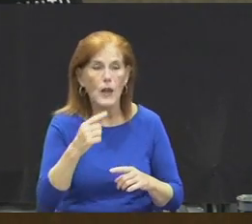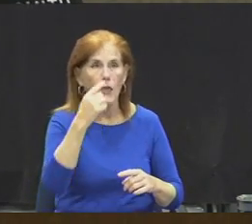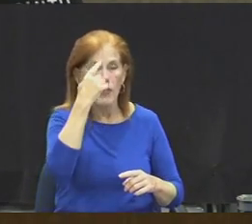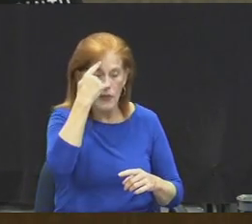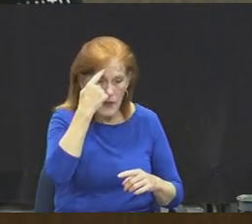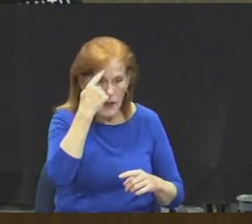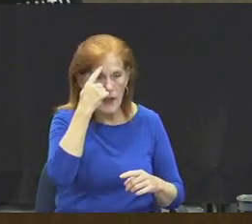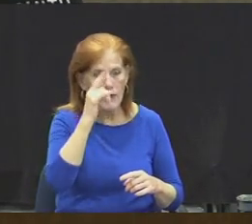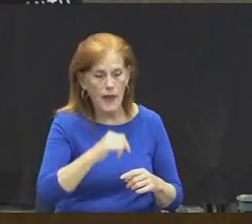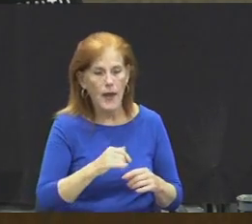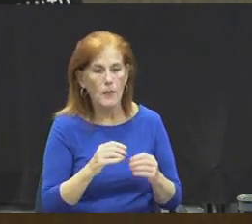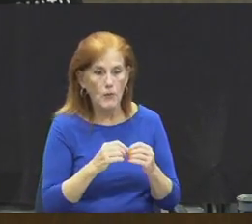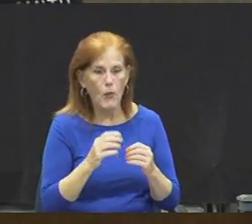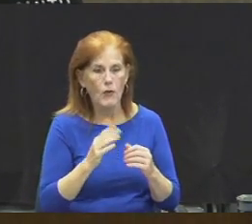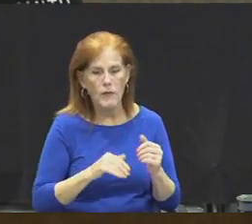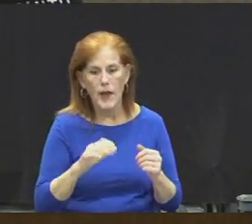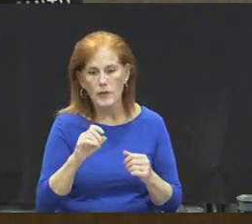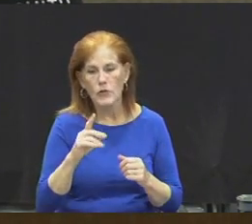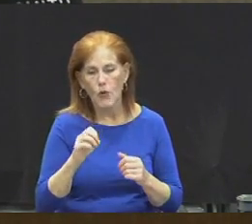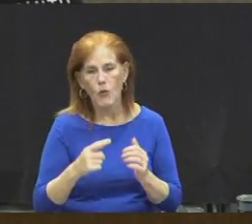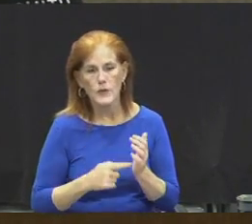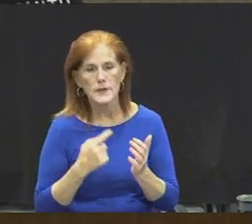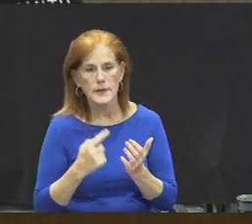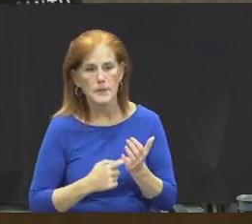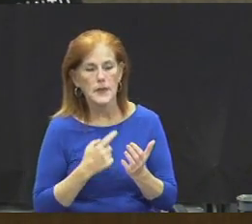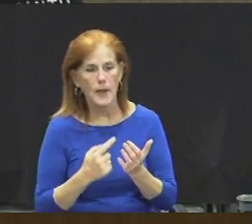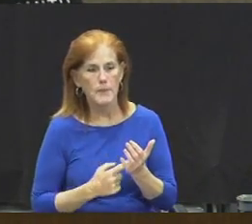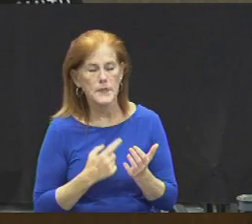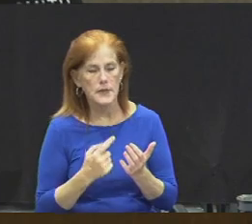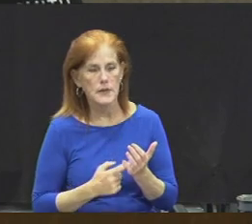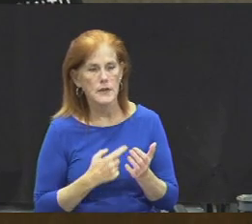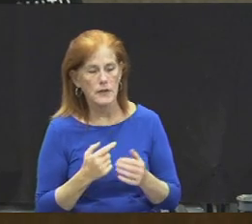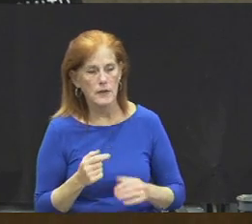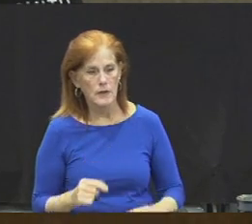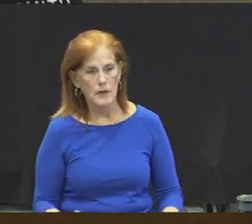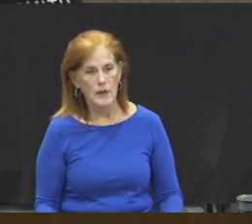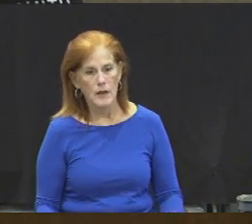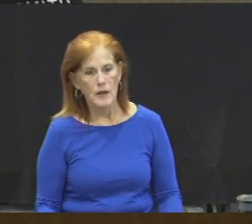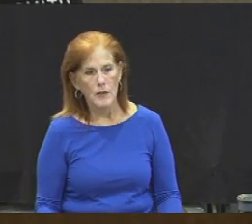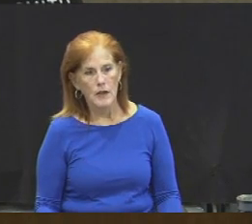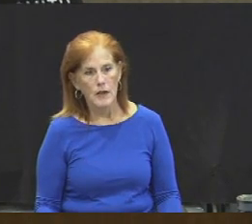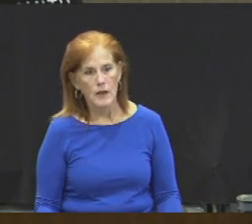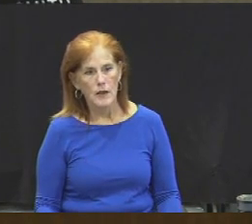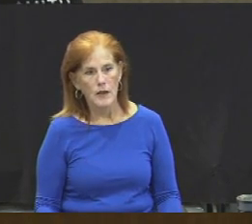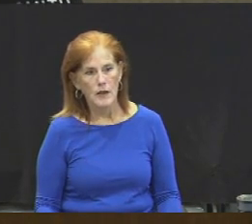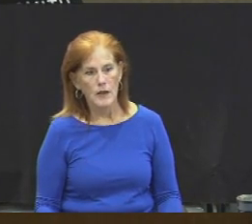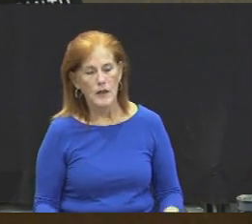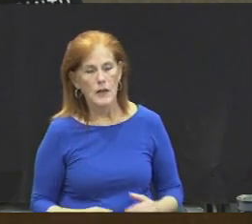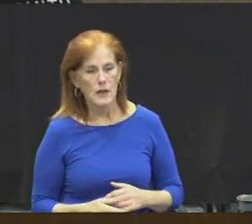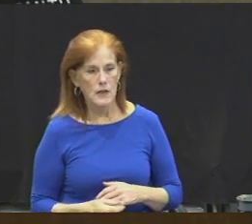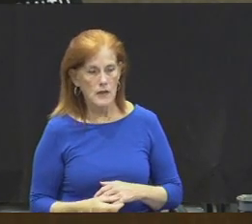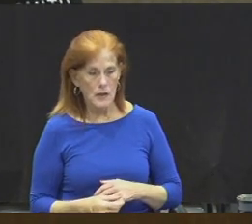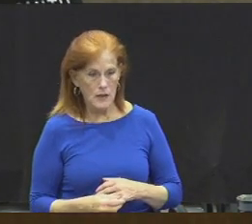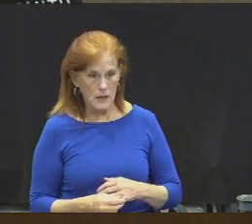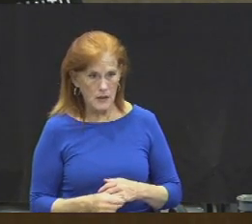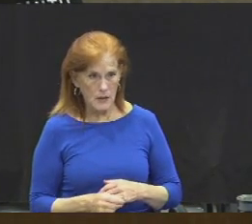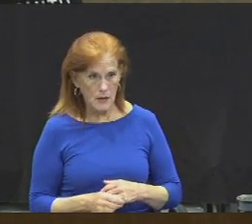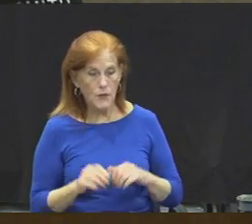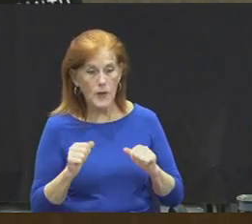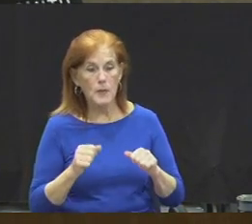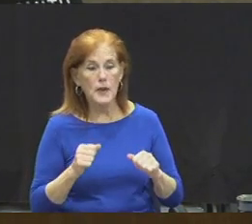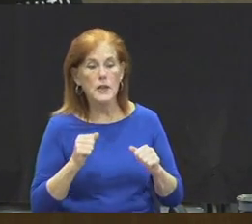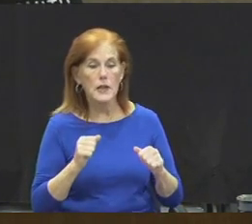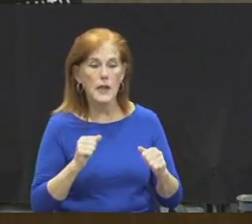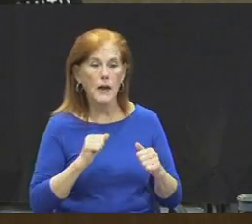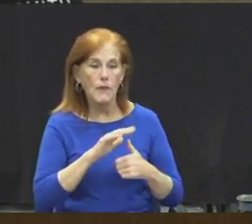maybe it goes past code sometimes when, when the ability of people to enjoy the